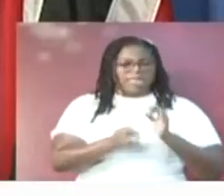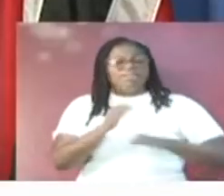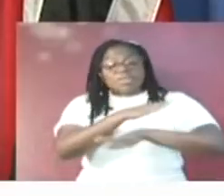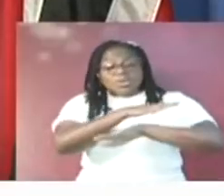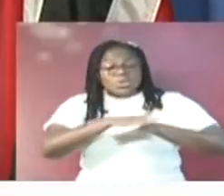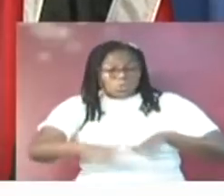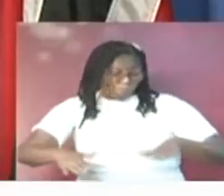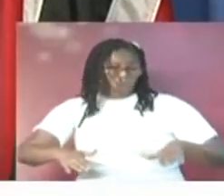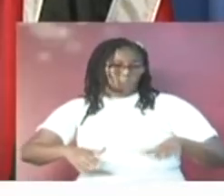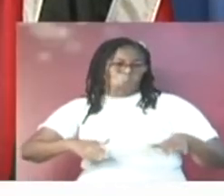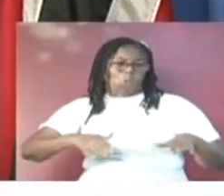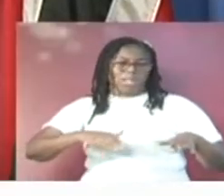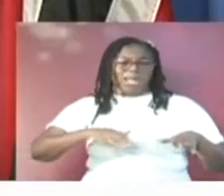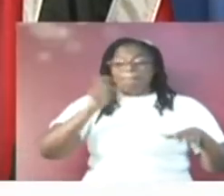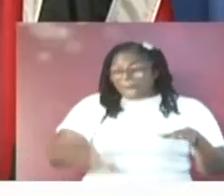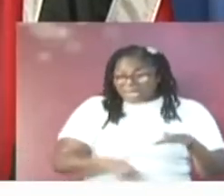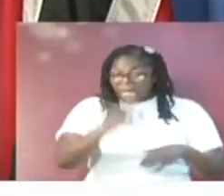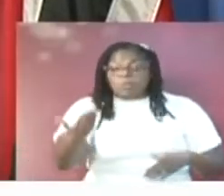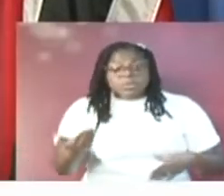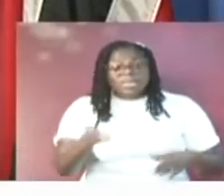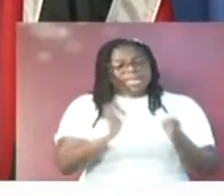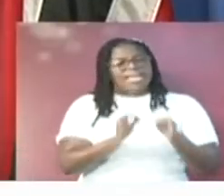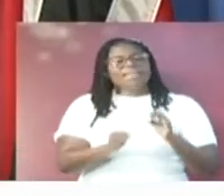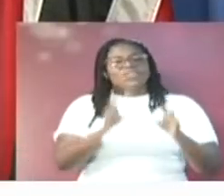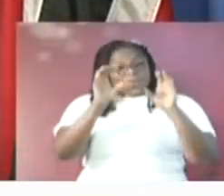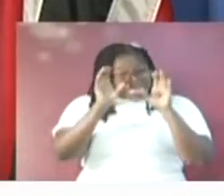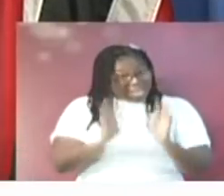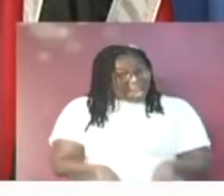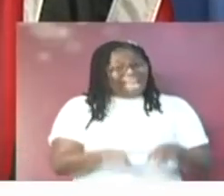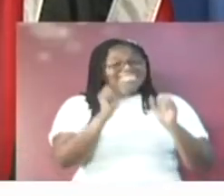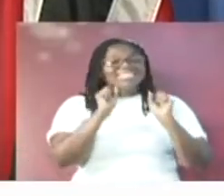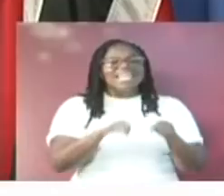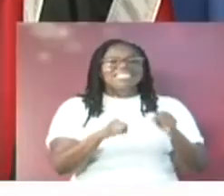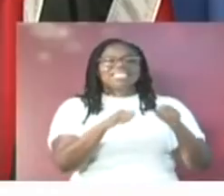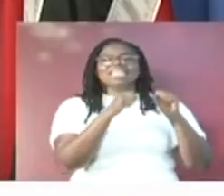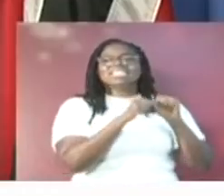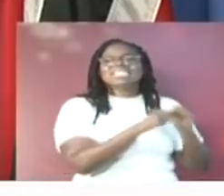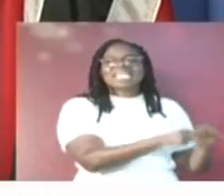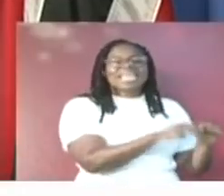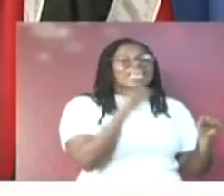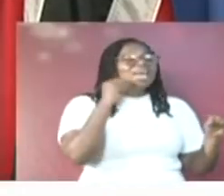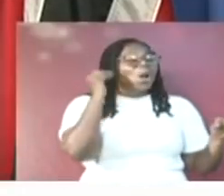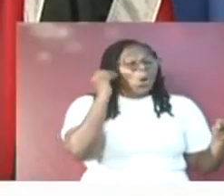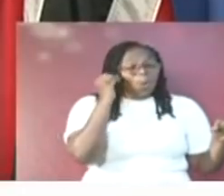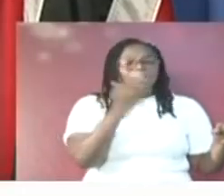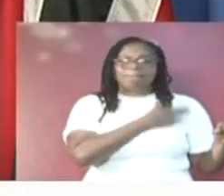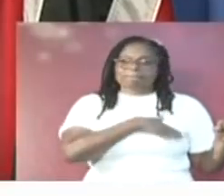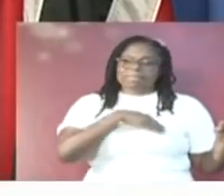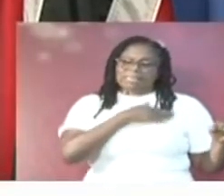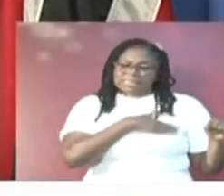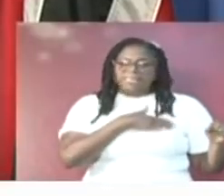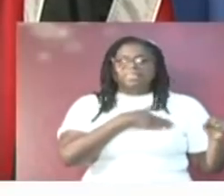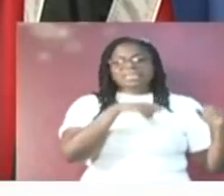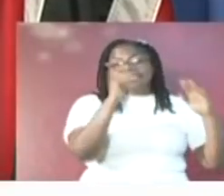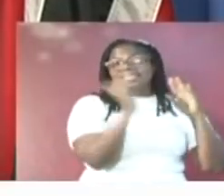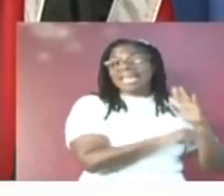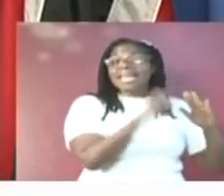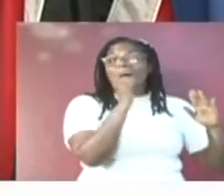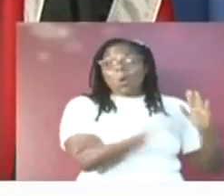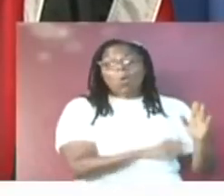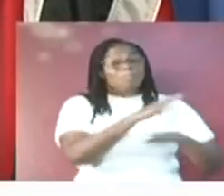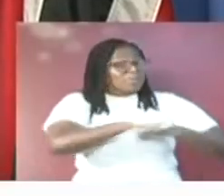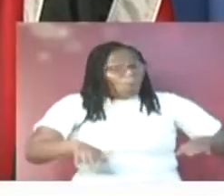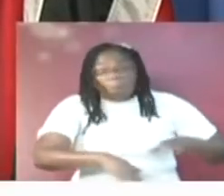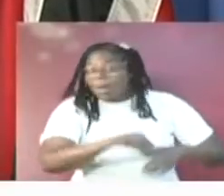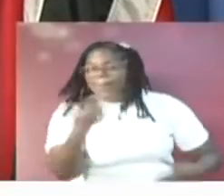Get with the program that if it is not absolutely essential, then please don't